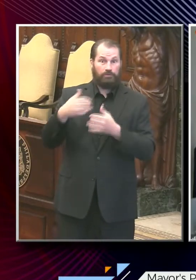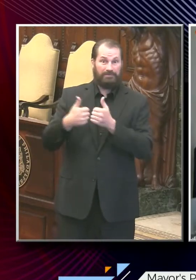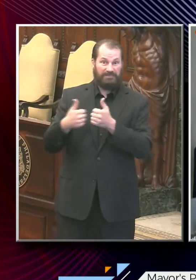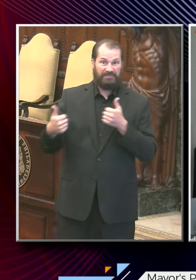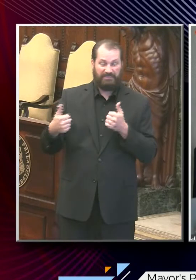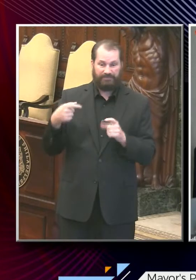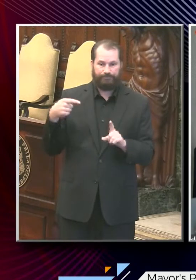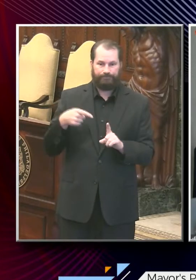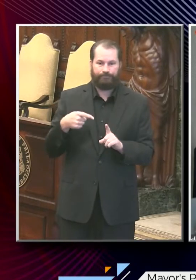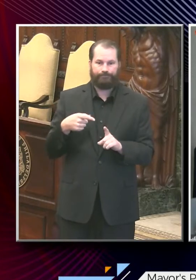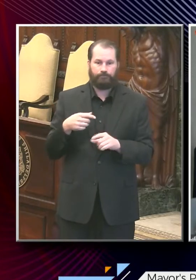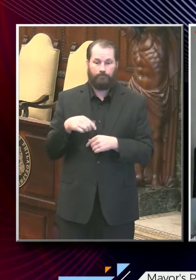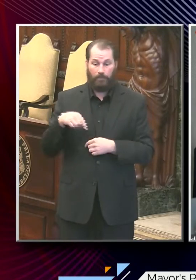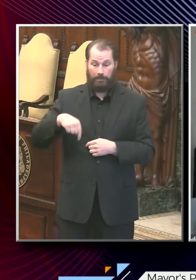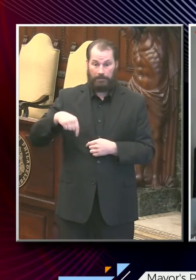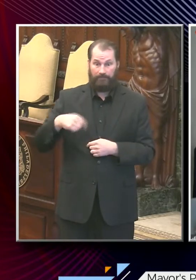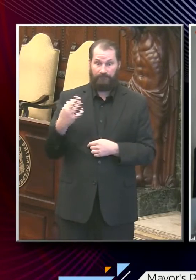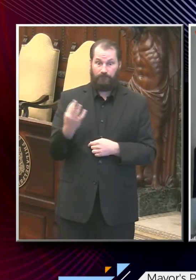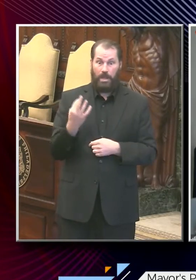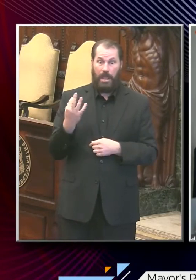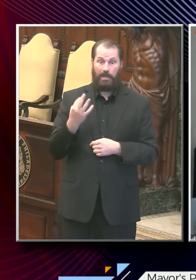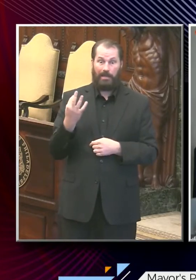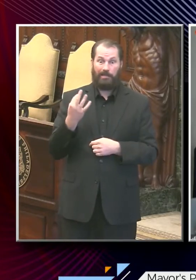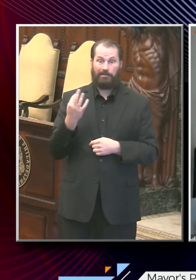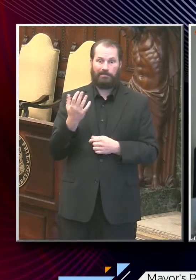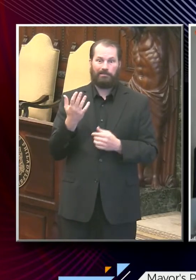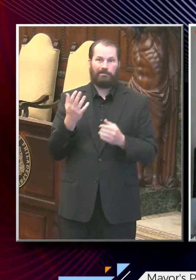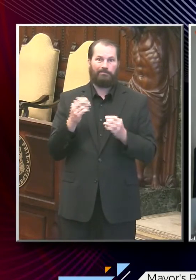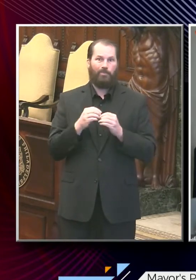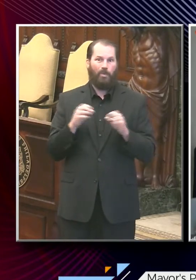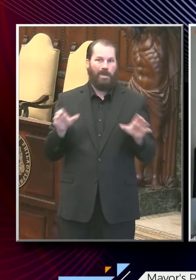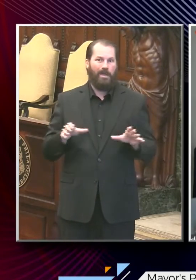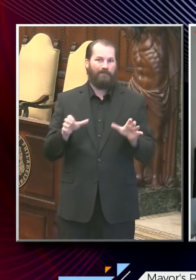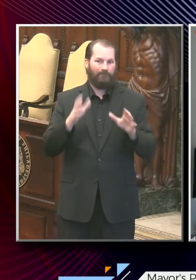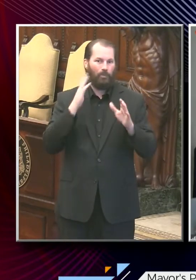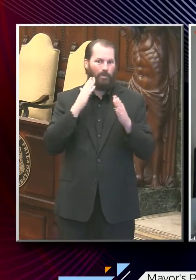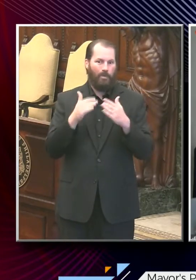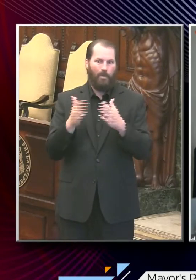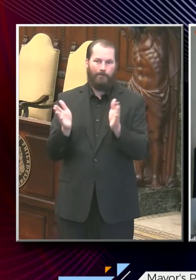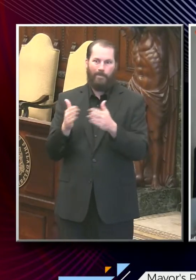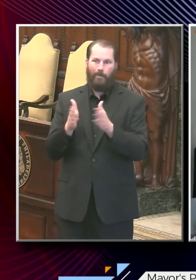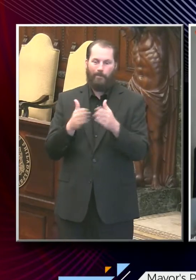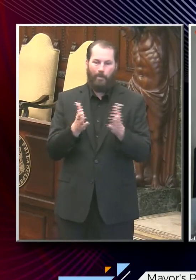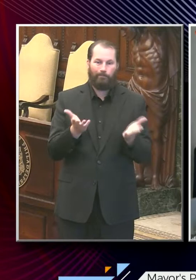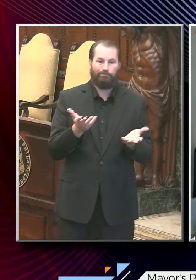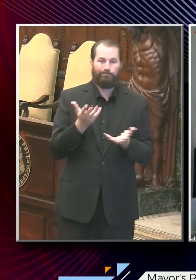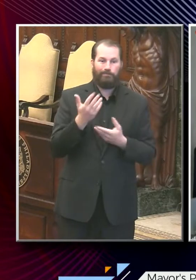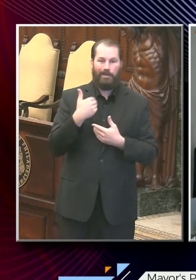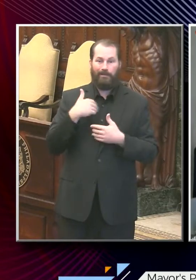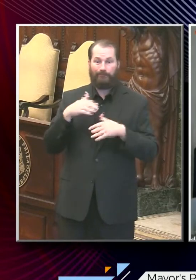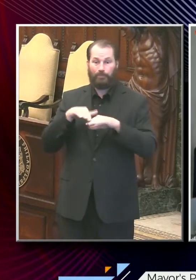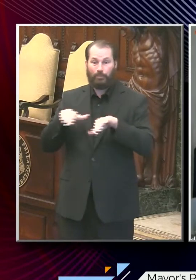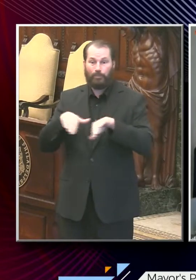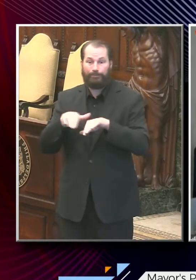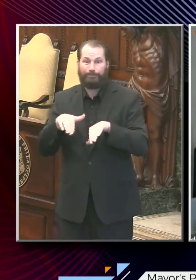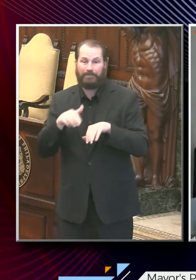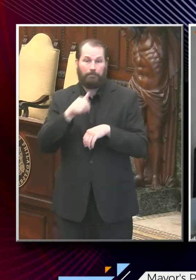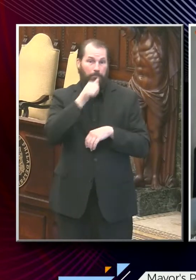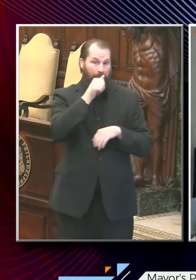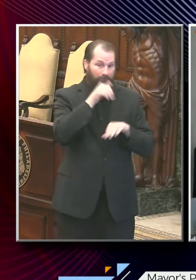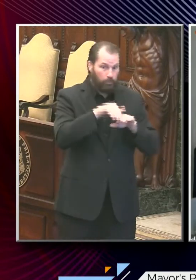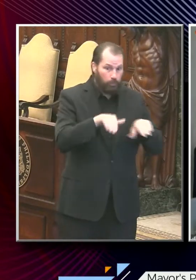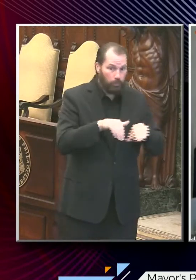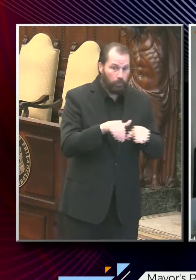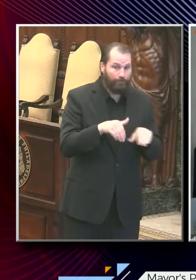this Friday, a limited number of activities. That includes residential swimming pools and private swim clubs. It includes personal